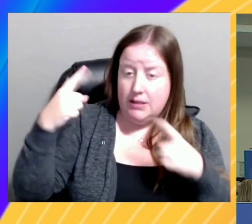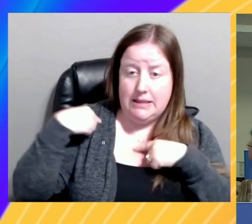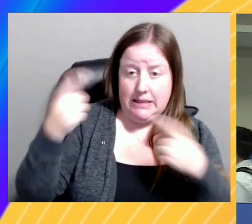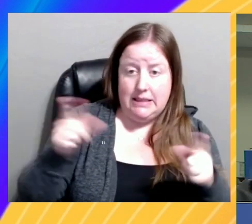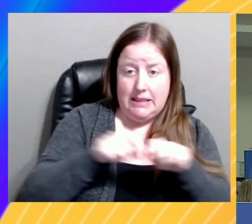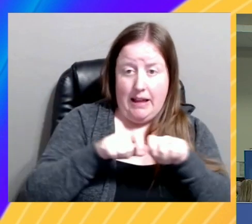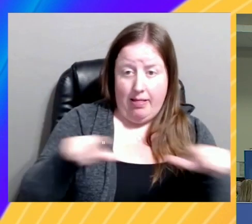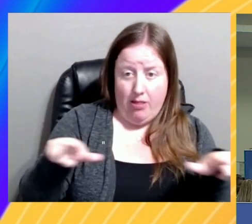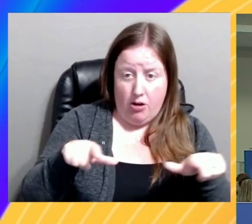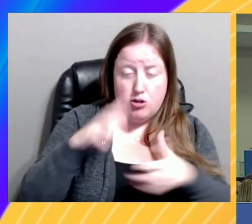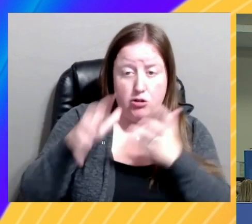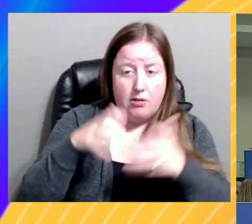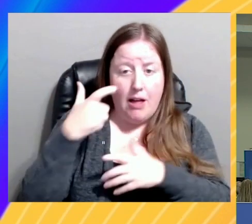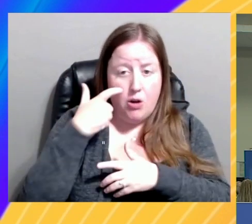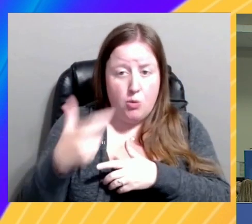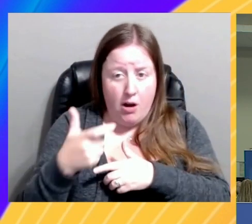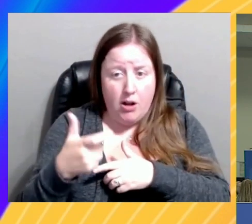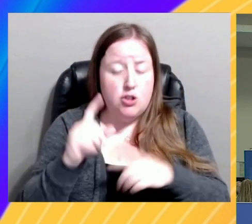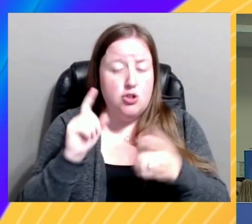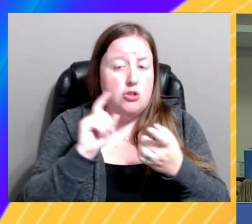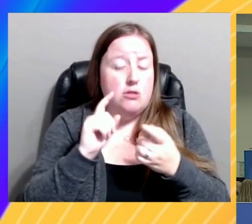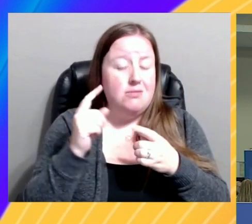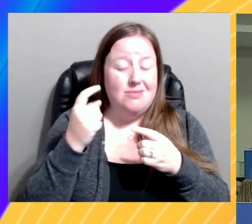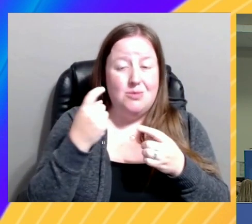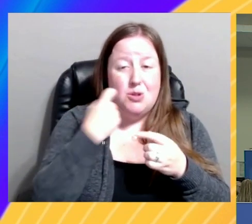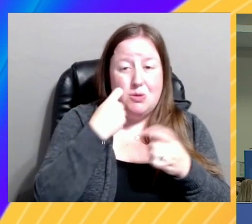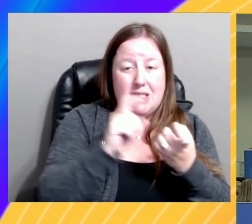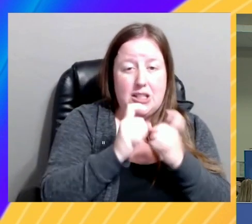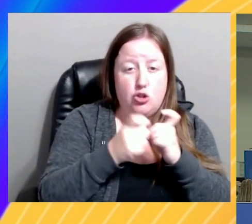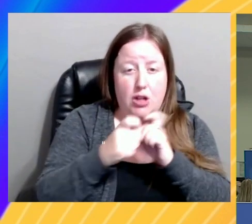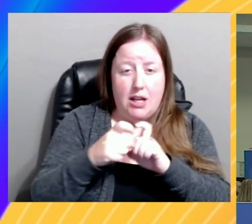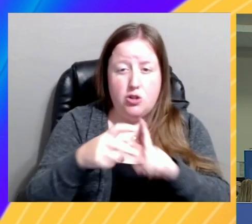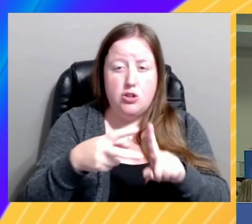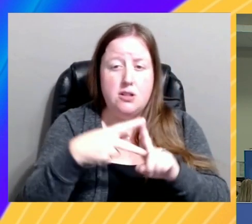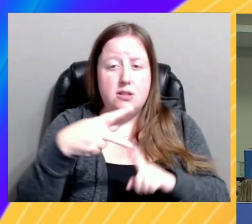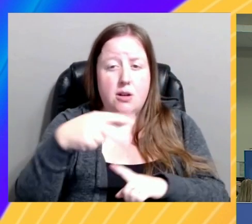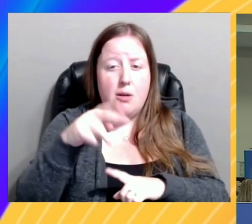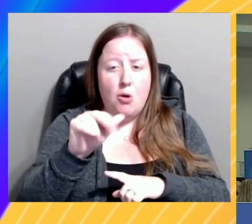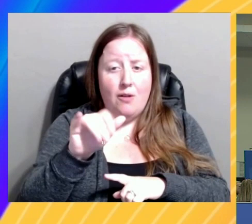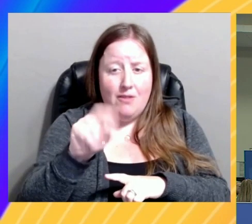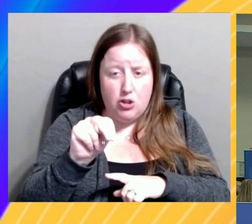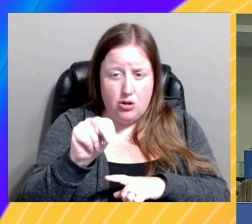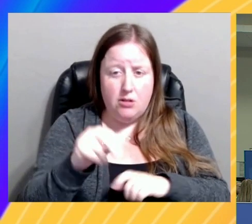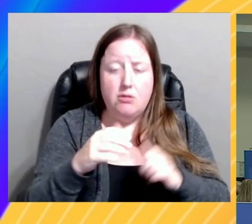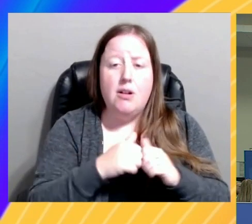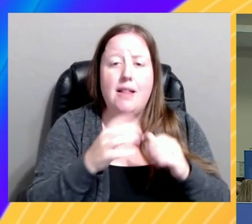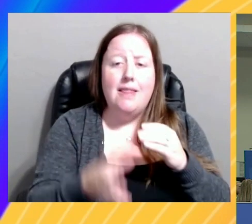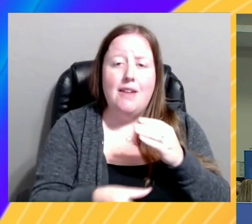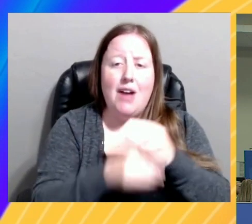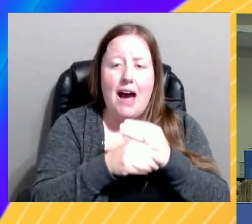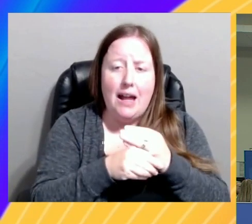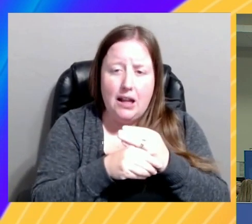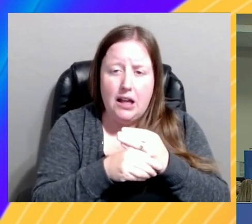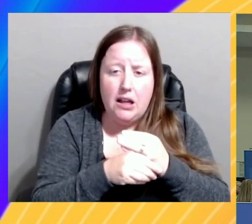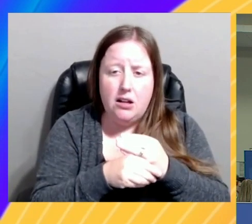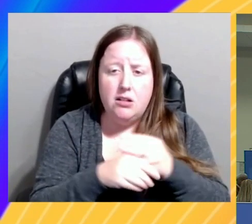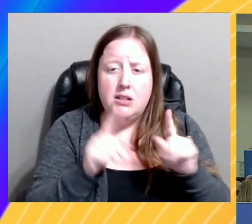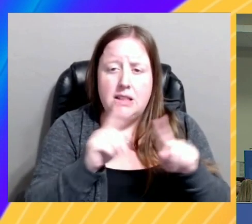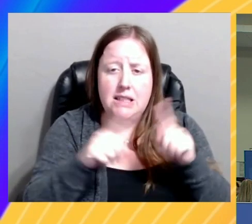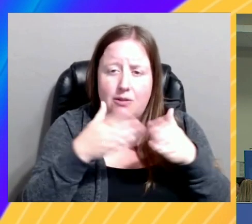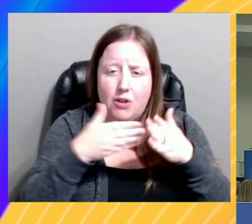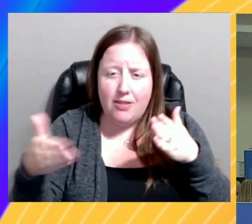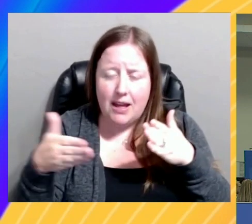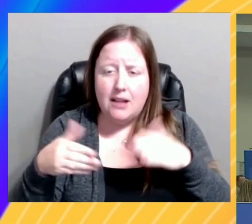lot of the things that have changed is visual, how the widgets look. They've added some gauge meters, so visually it looks more appealing. They've